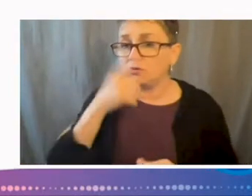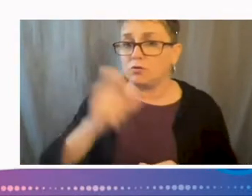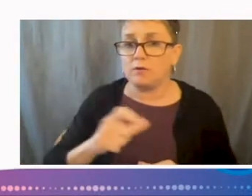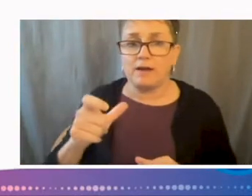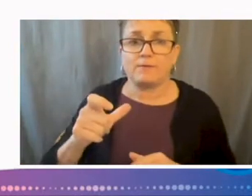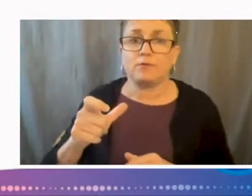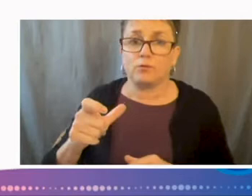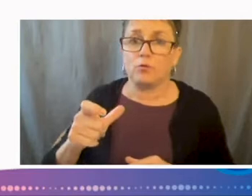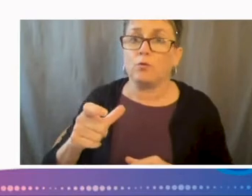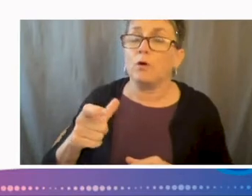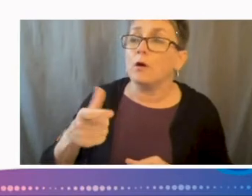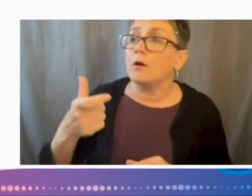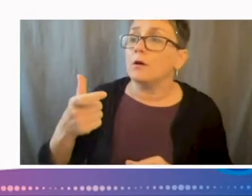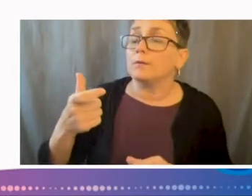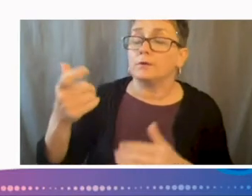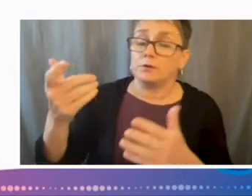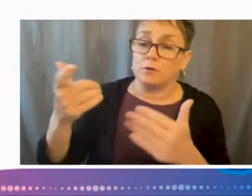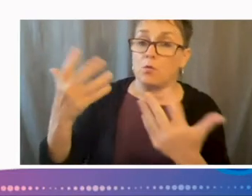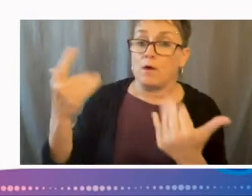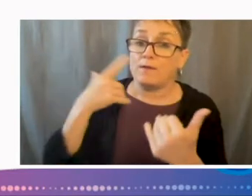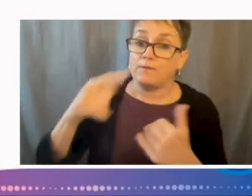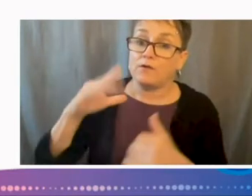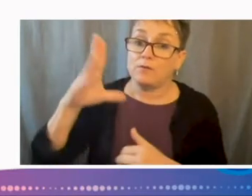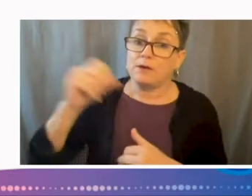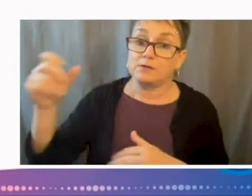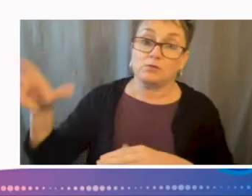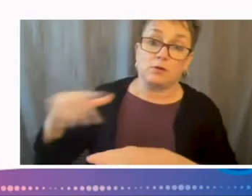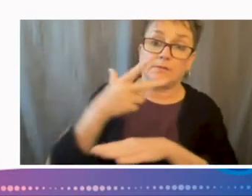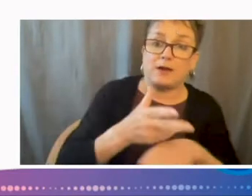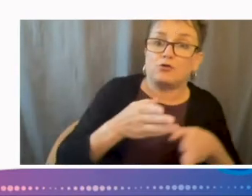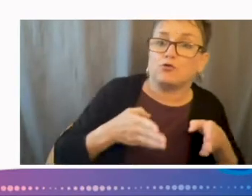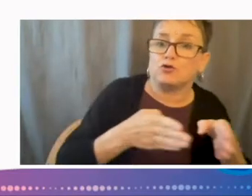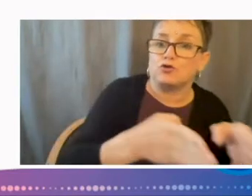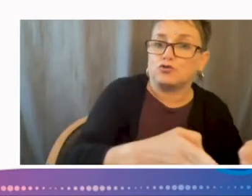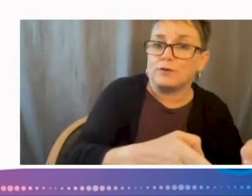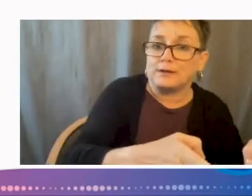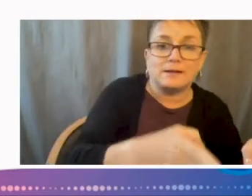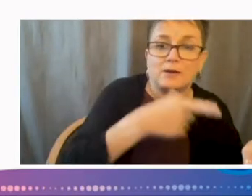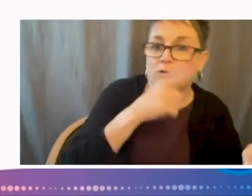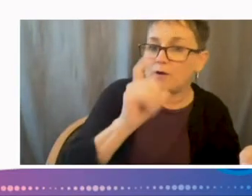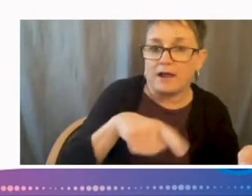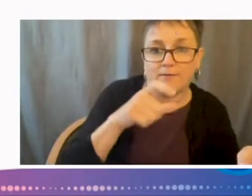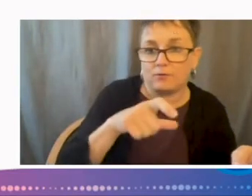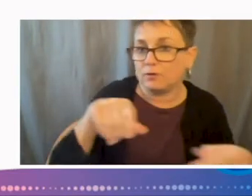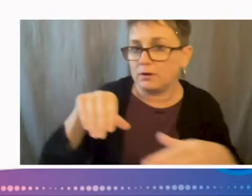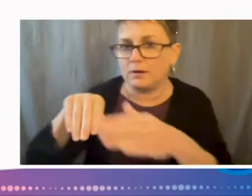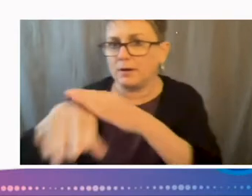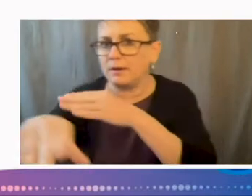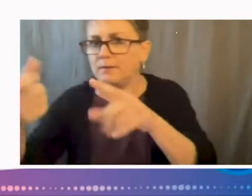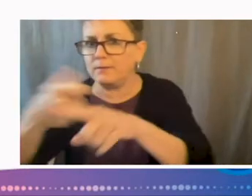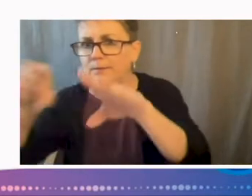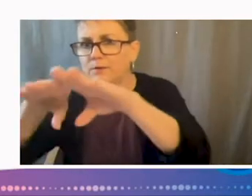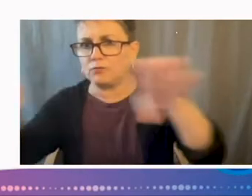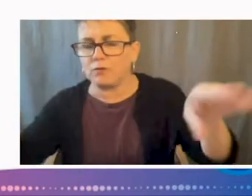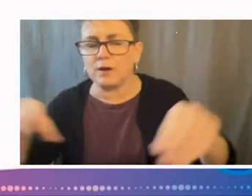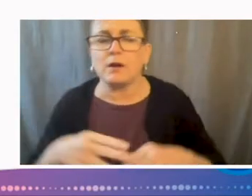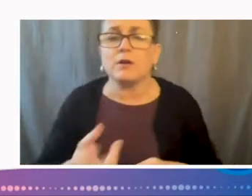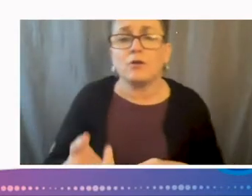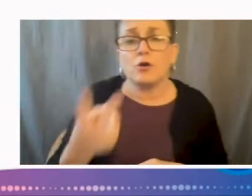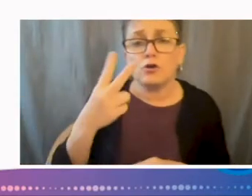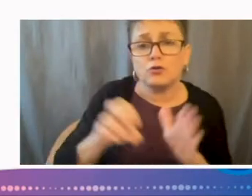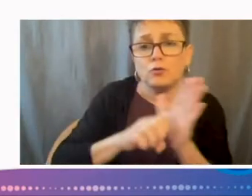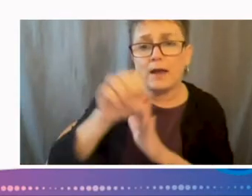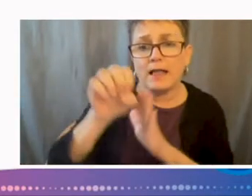come down to the street level to be accommodated. Customers now have access to two elevators that can take them up to the loading